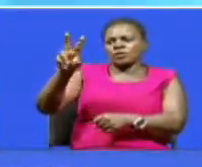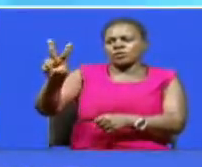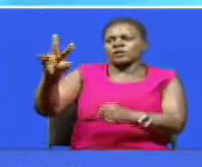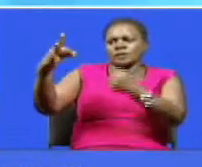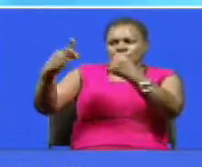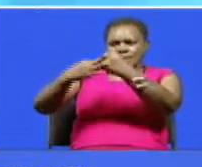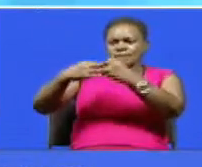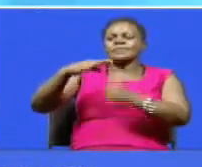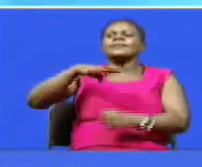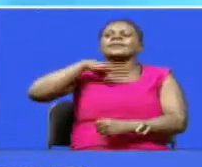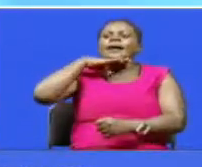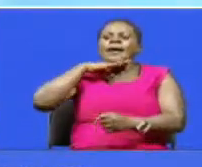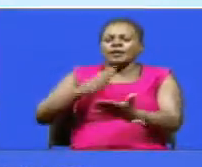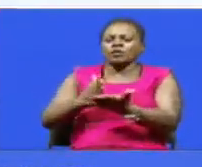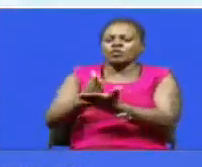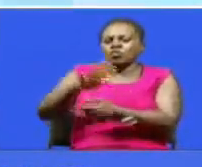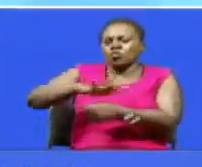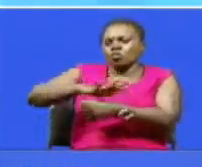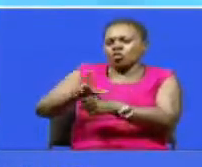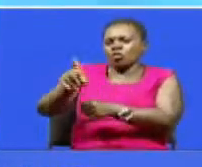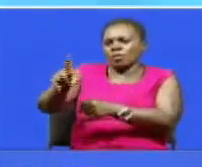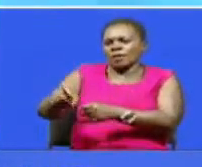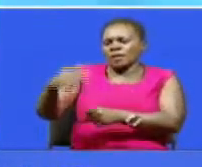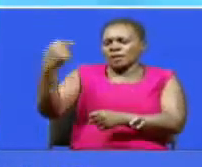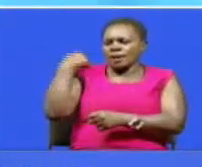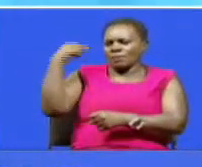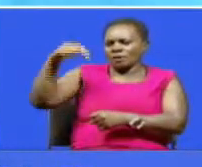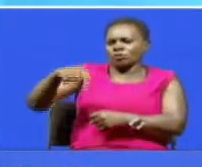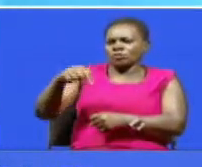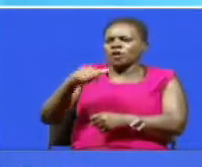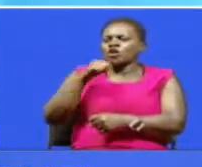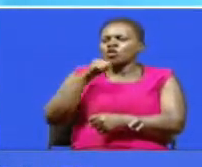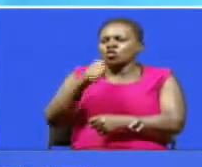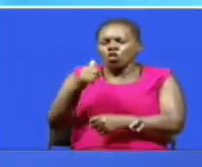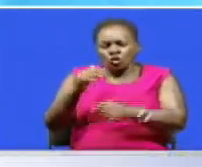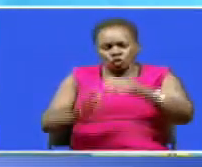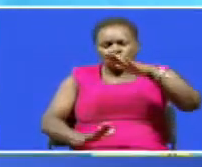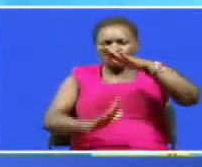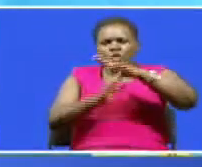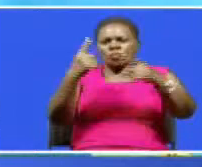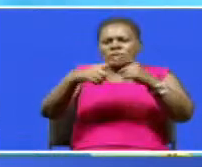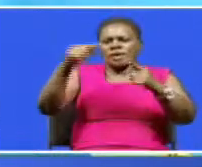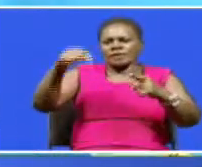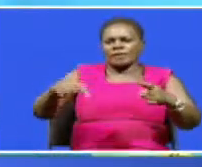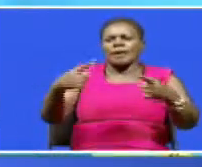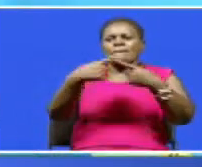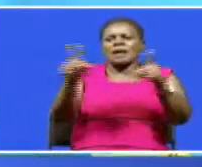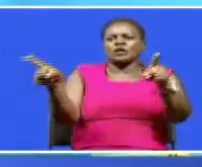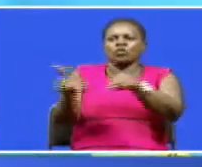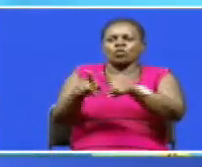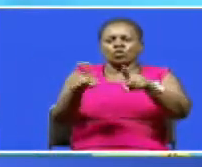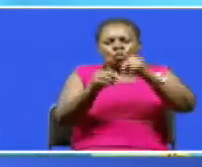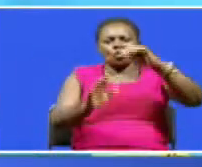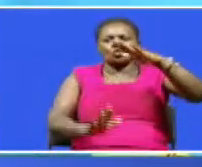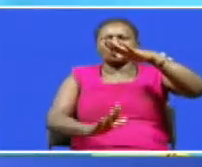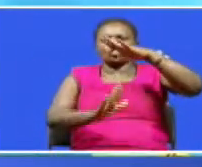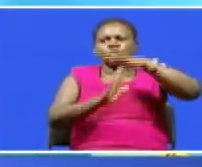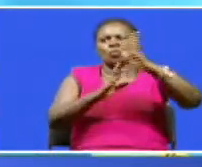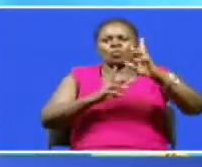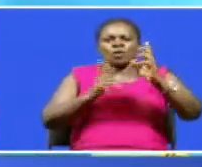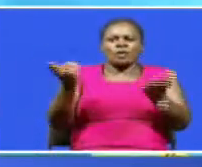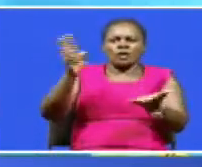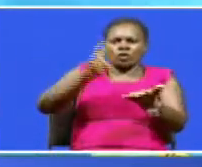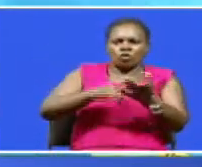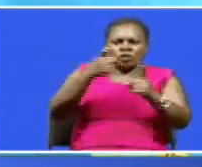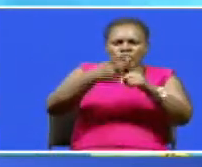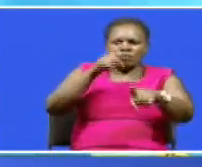have lost their lives to this disease. Today's number is not just the highest this year, but is also the highest we have recorded